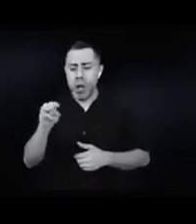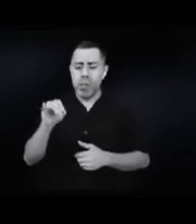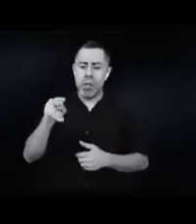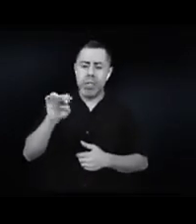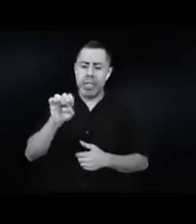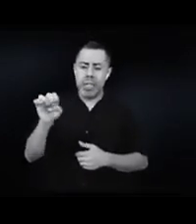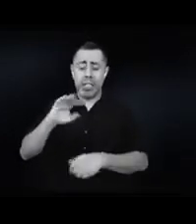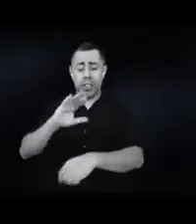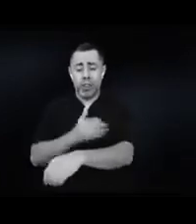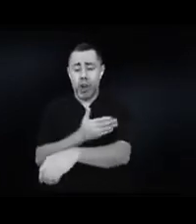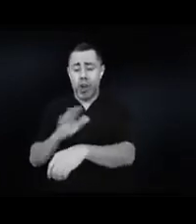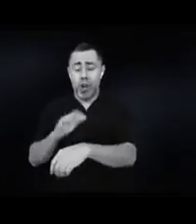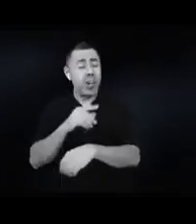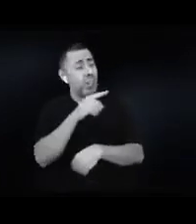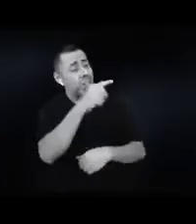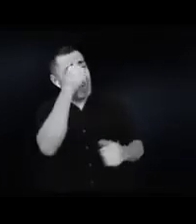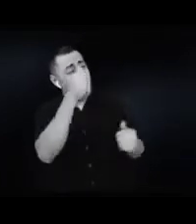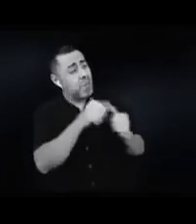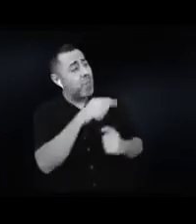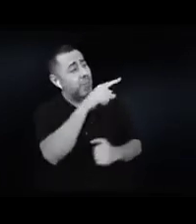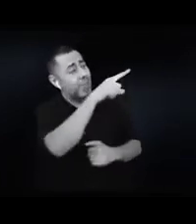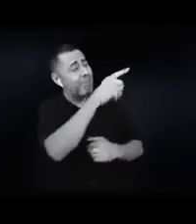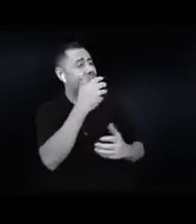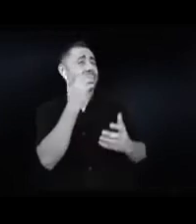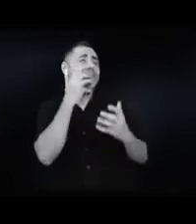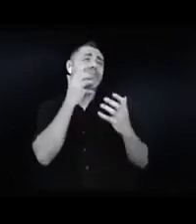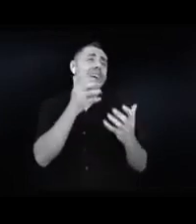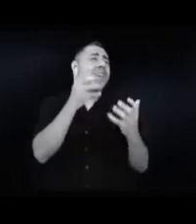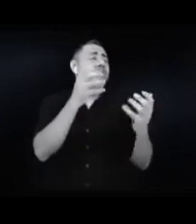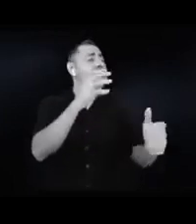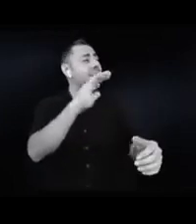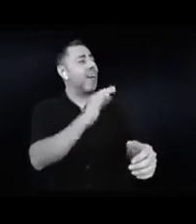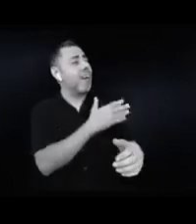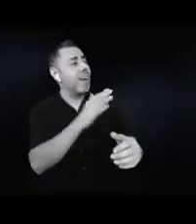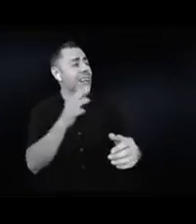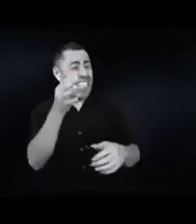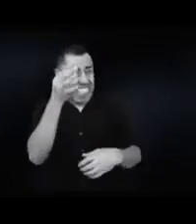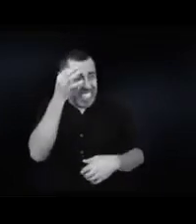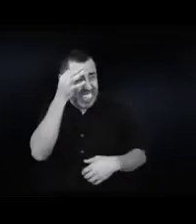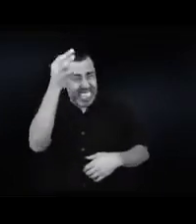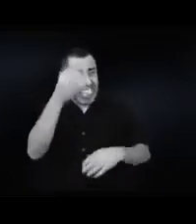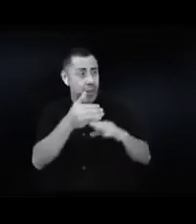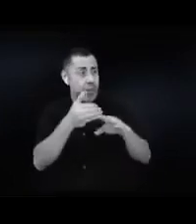sang just before you sent your body back to the earth.